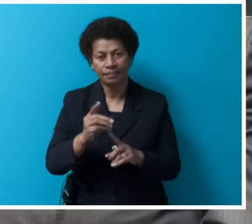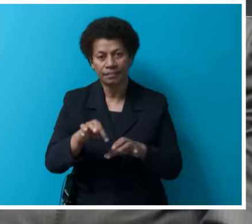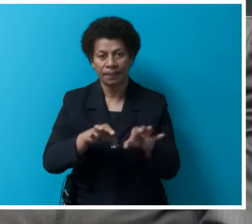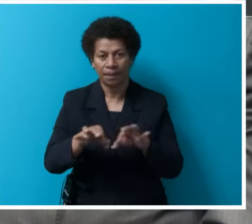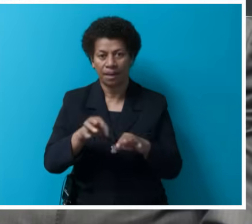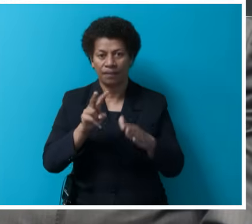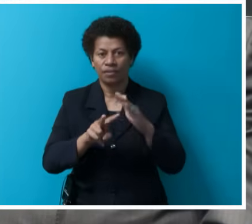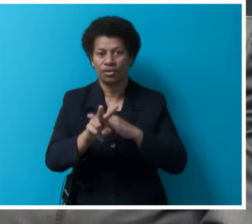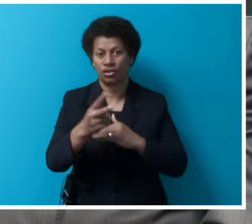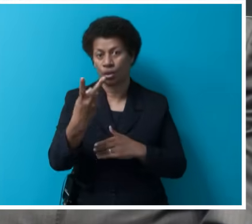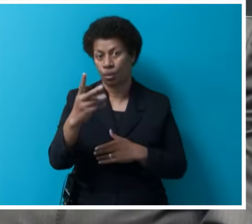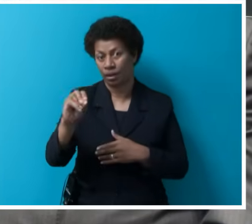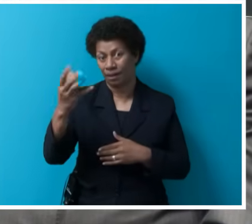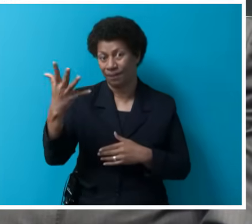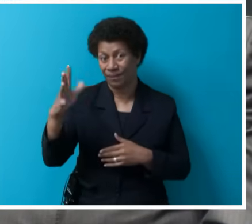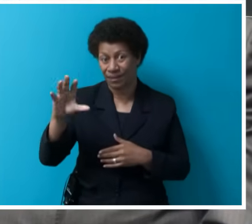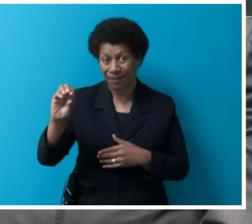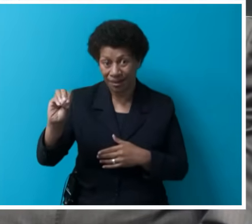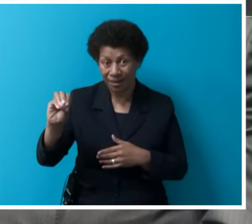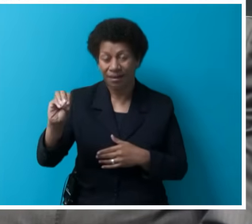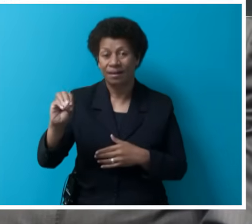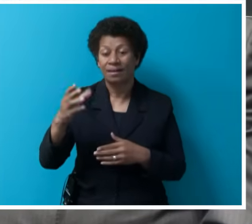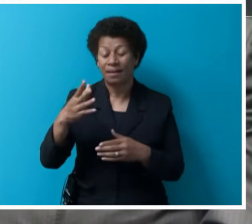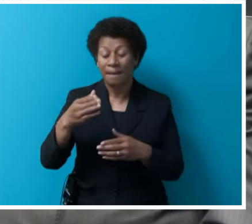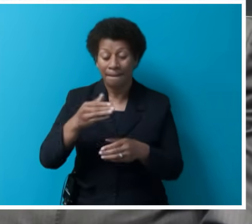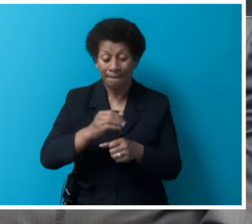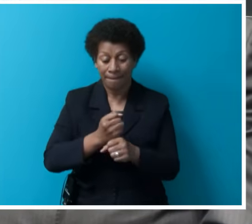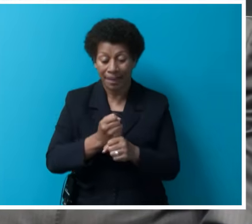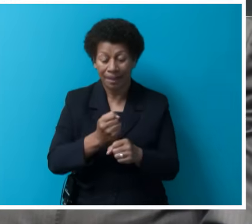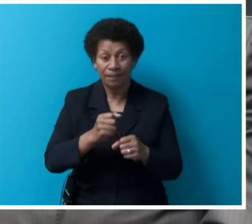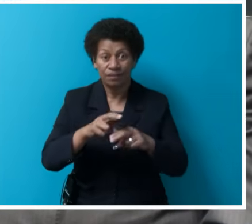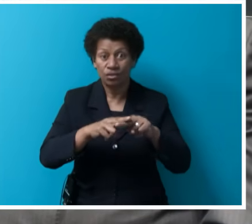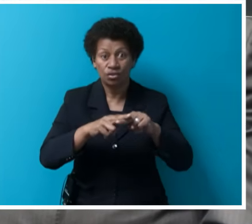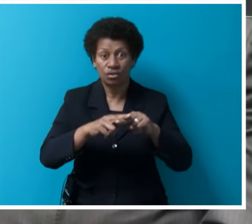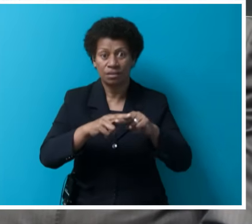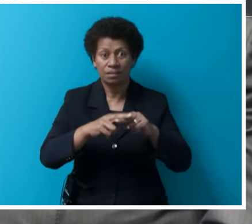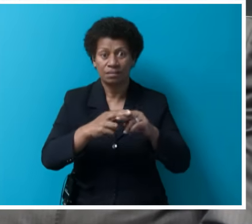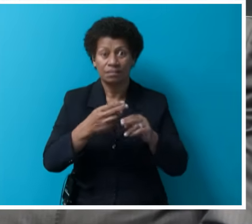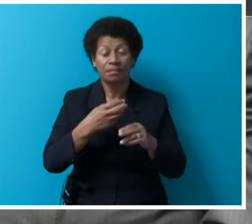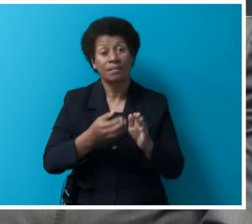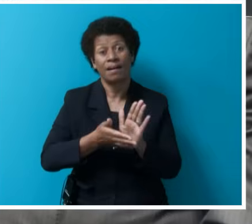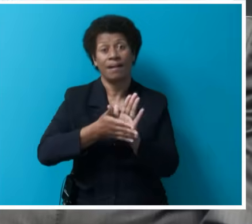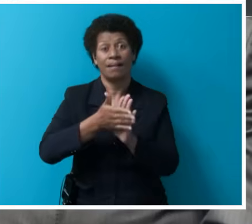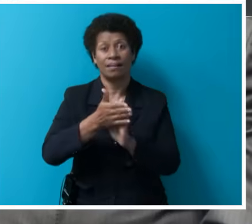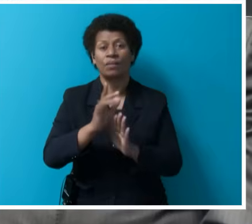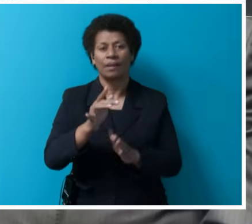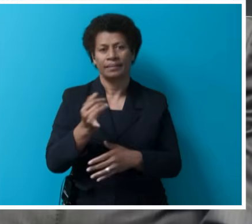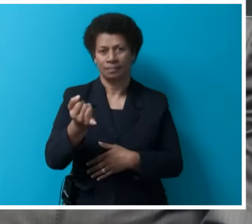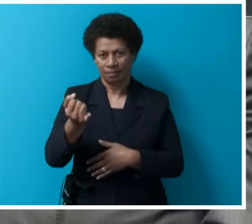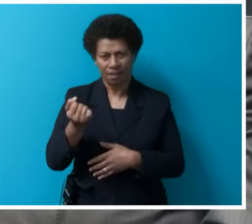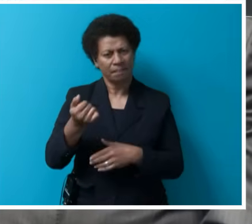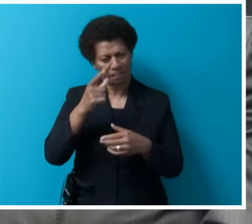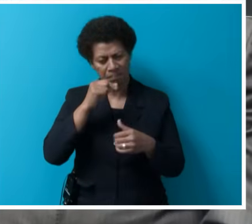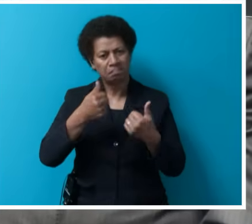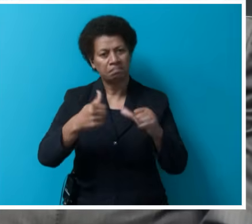country, Mr. Speaker, is achievable. It's there. It can be done. And we are not